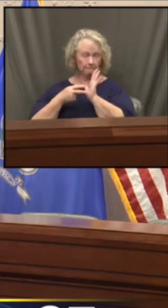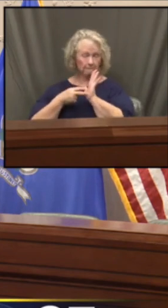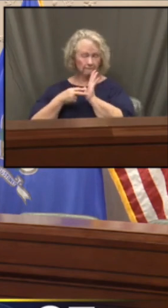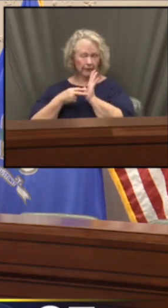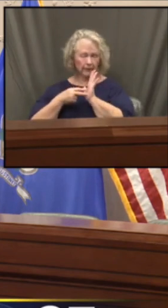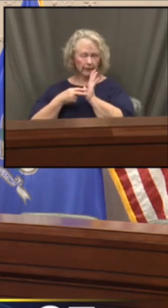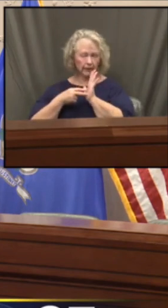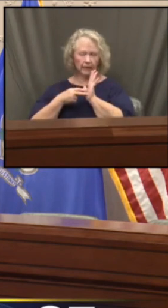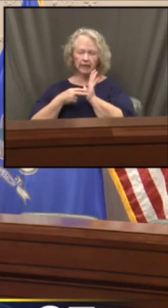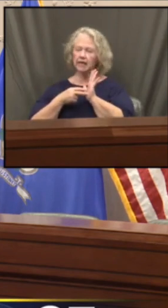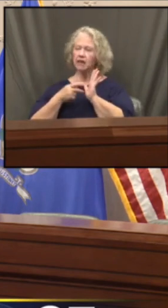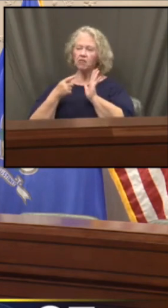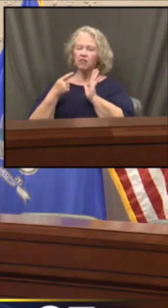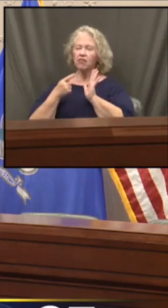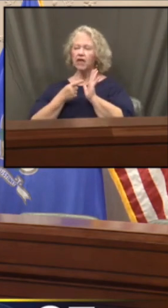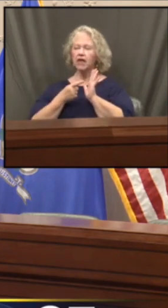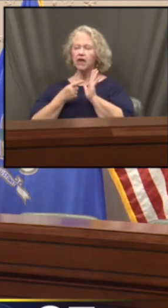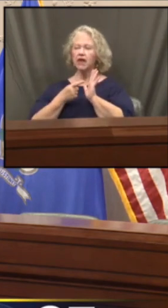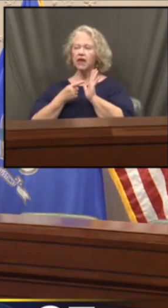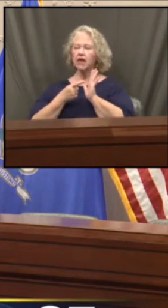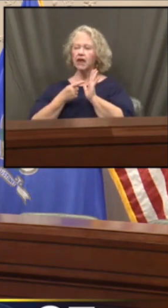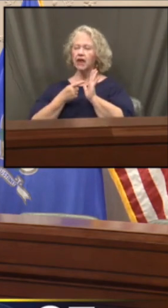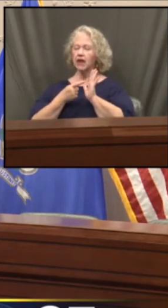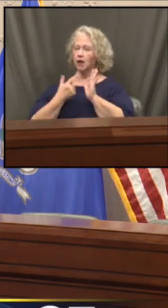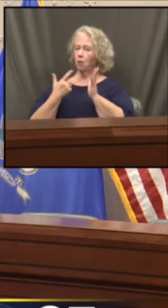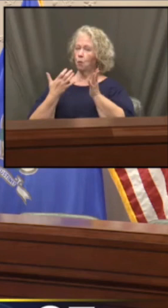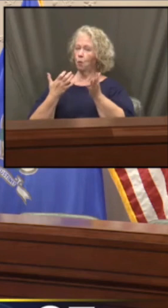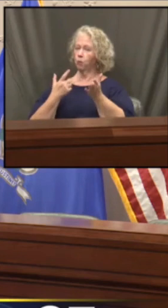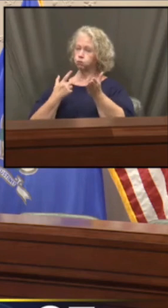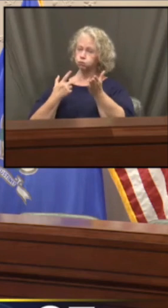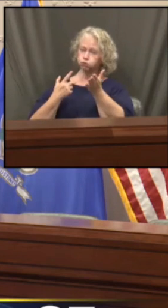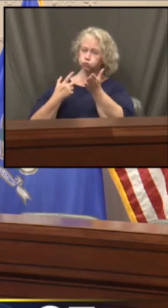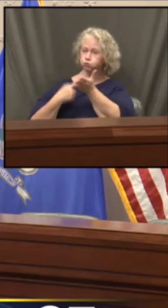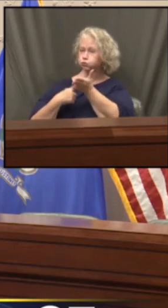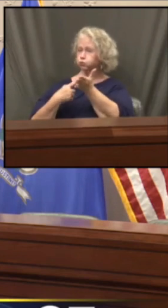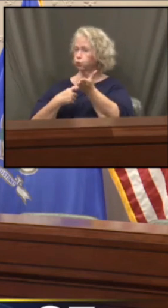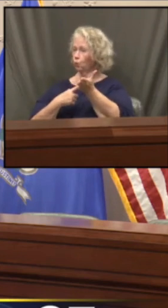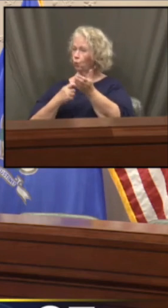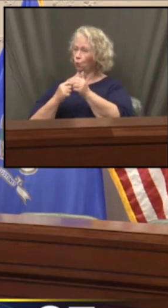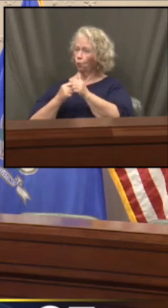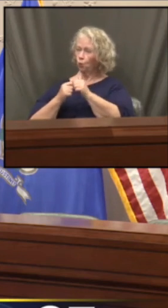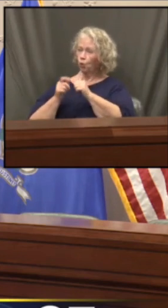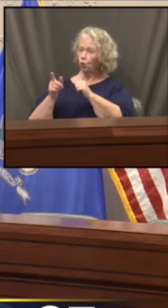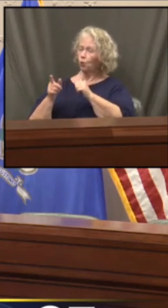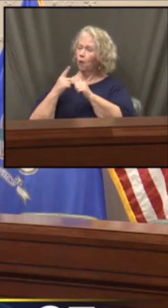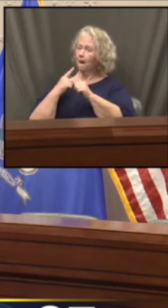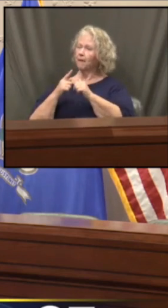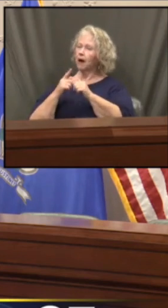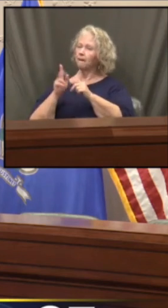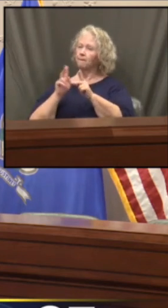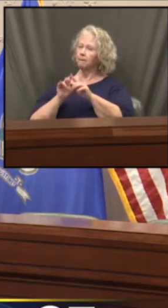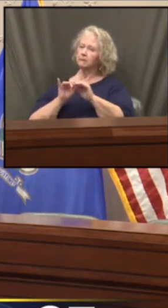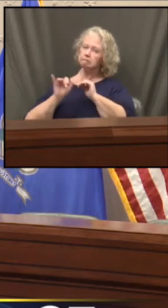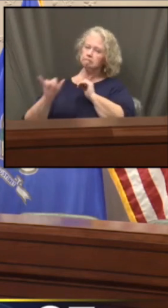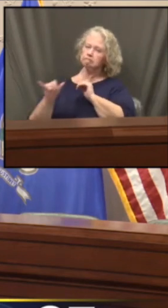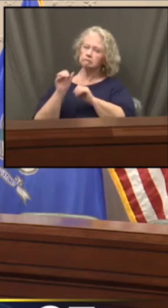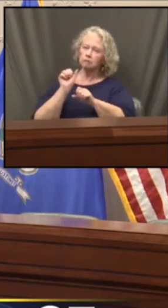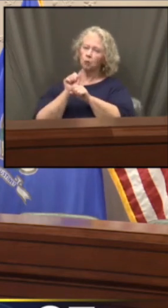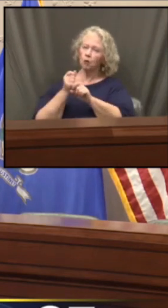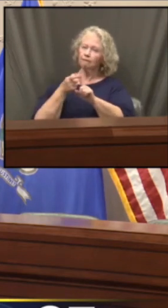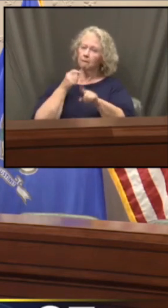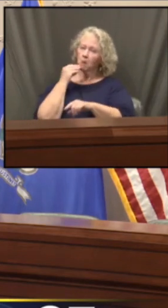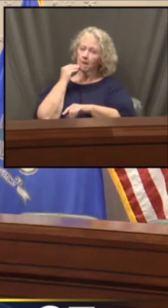about trying to reopen the issue with you of remote working? Want to take that, Paul?